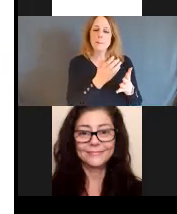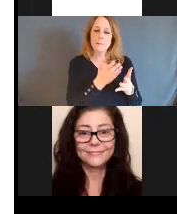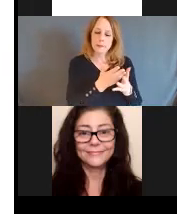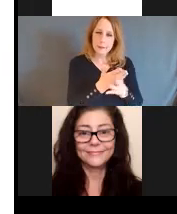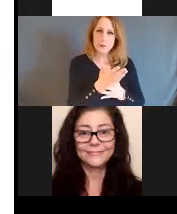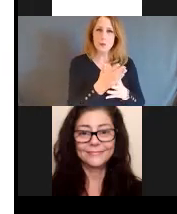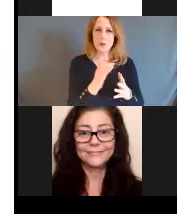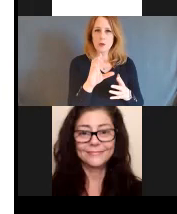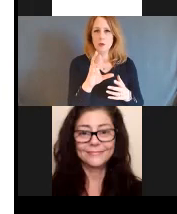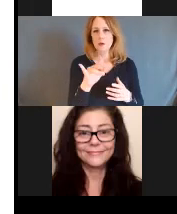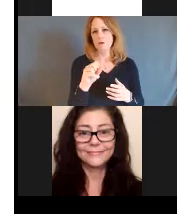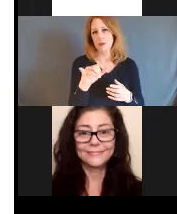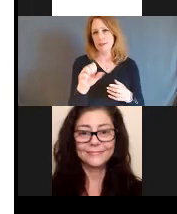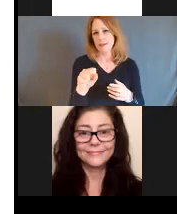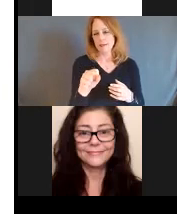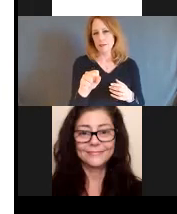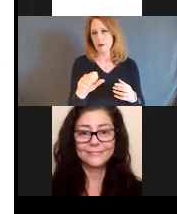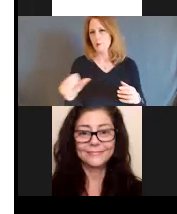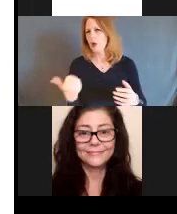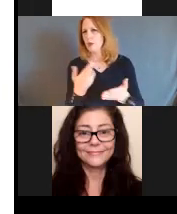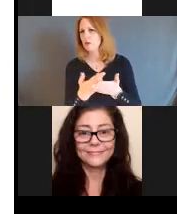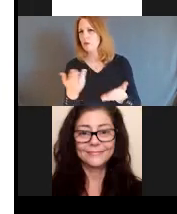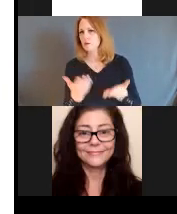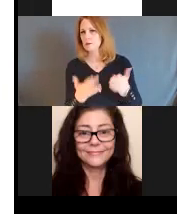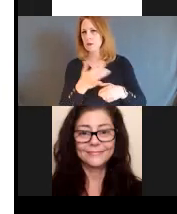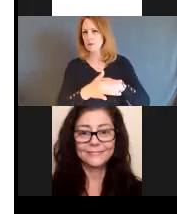additional resources might be available to the survivor?